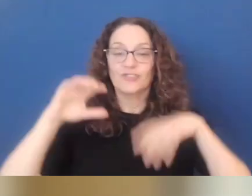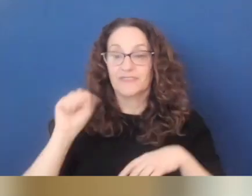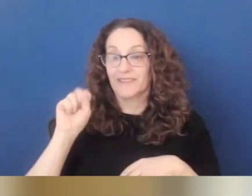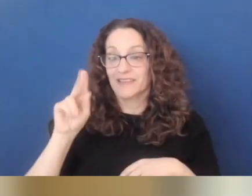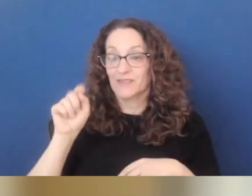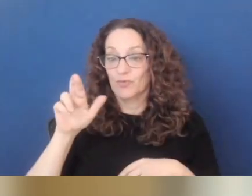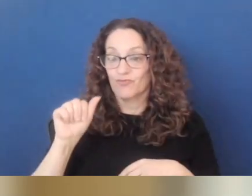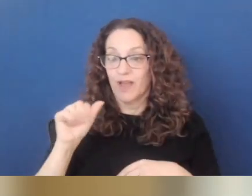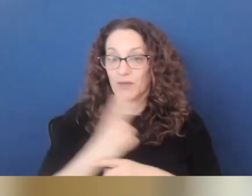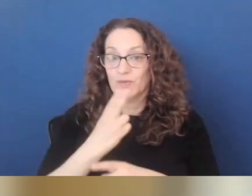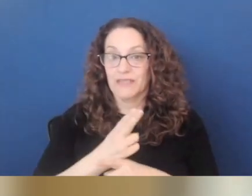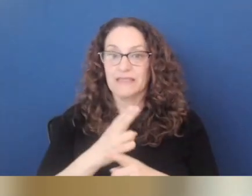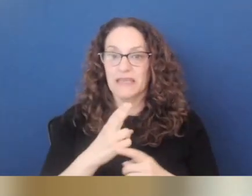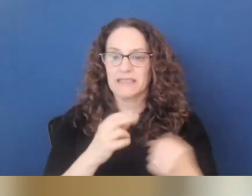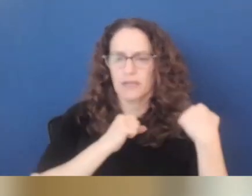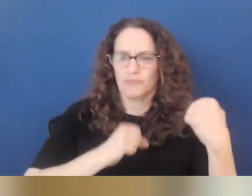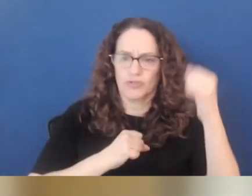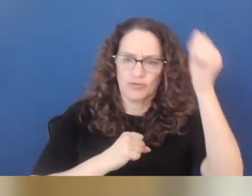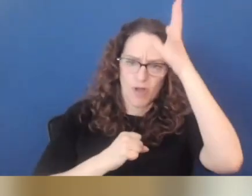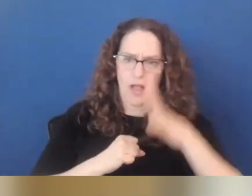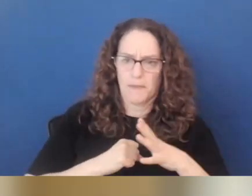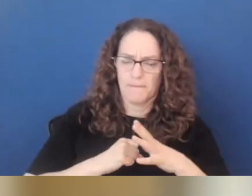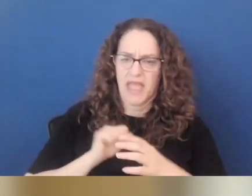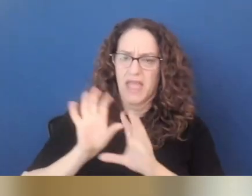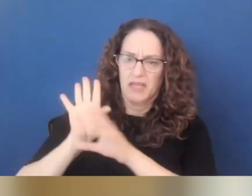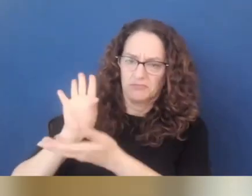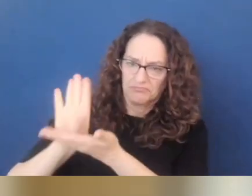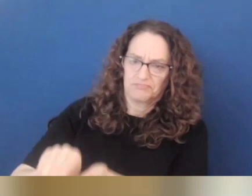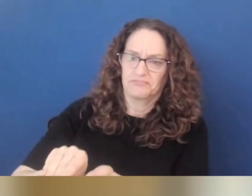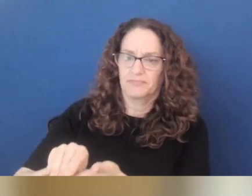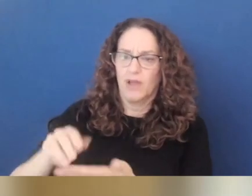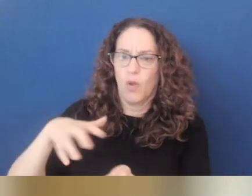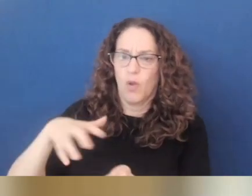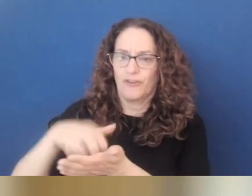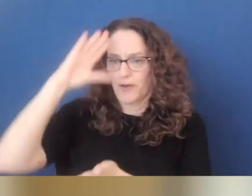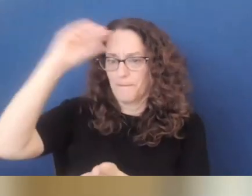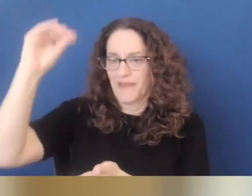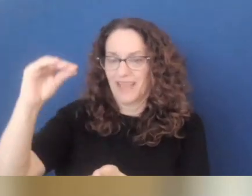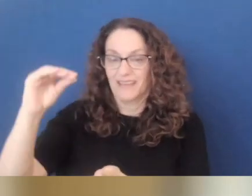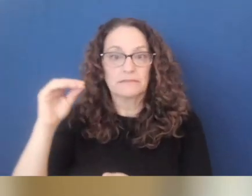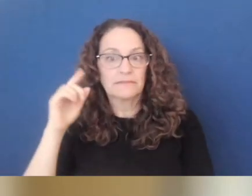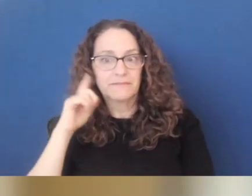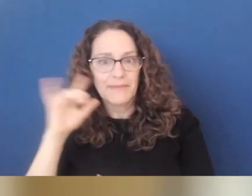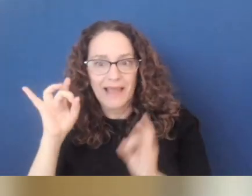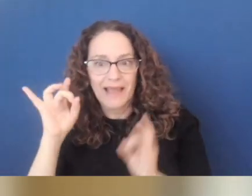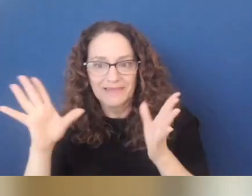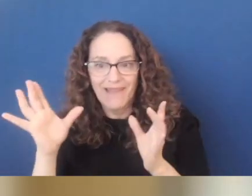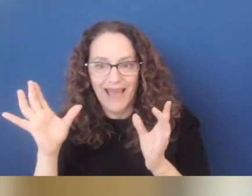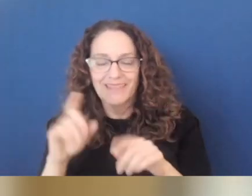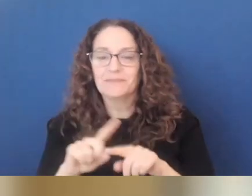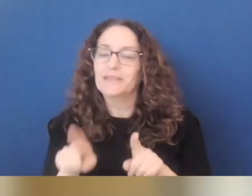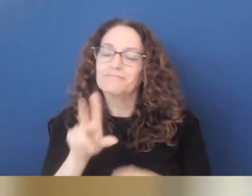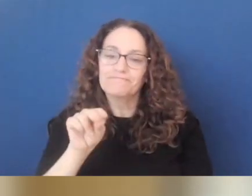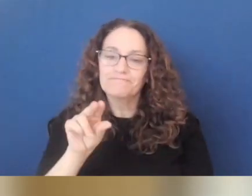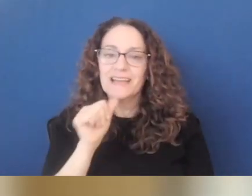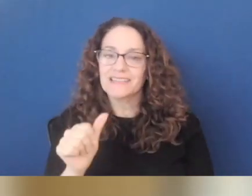weaker man. And it sounds kind of violent, but it's really not, because the strong man is likened